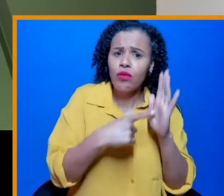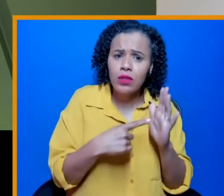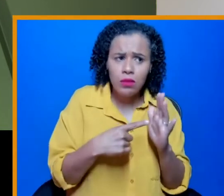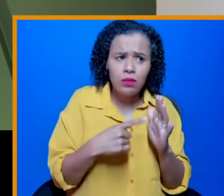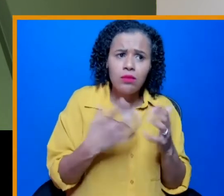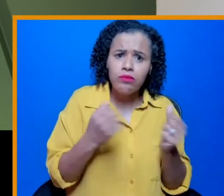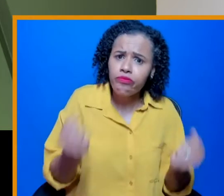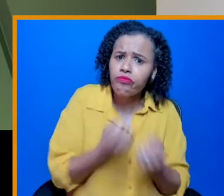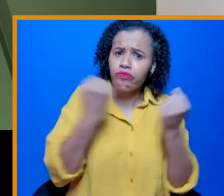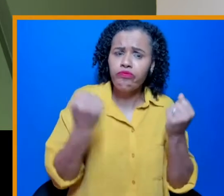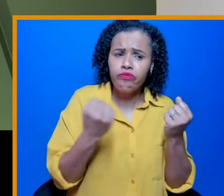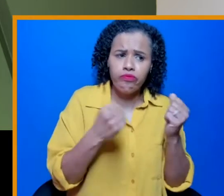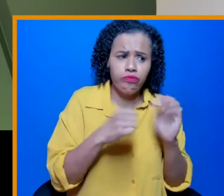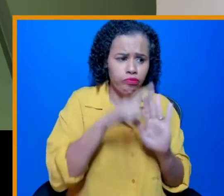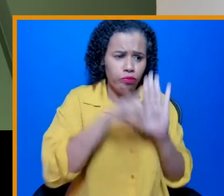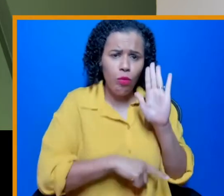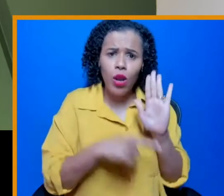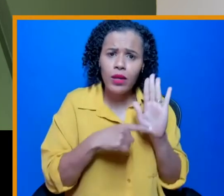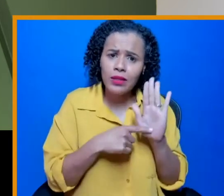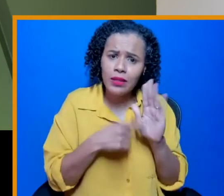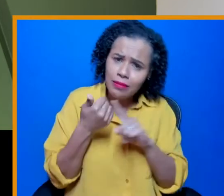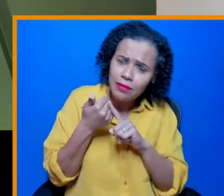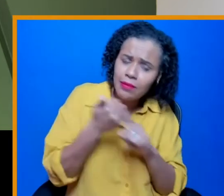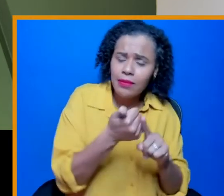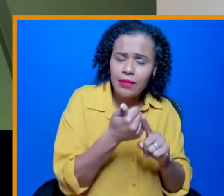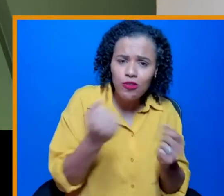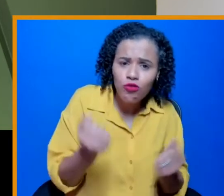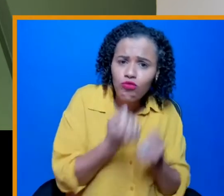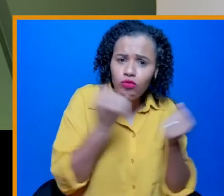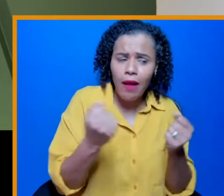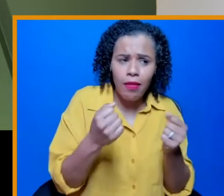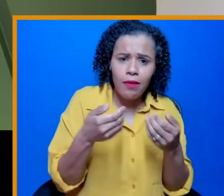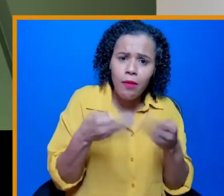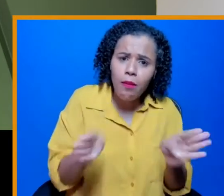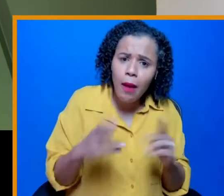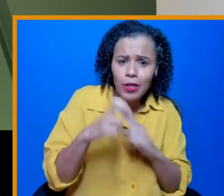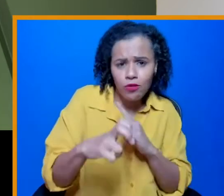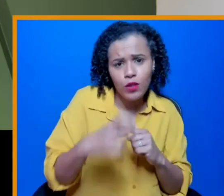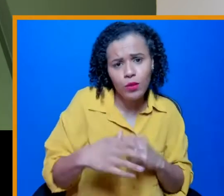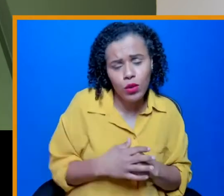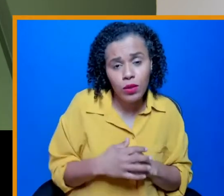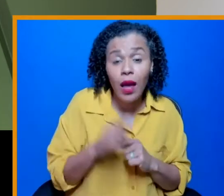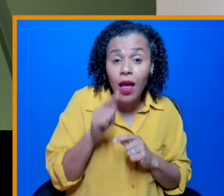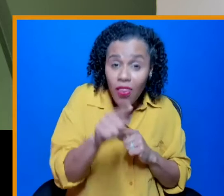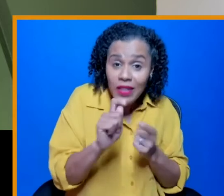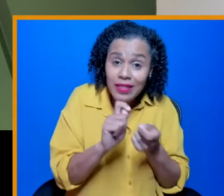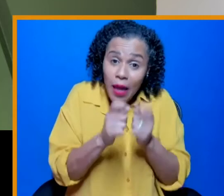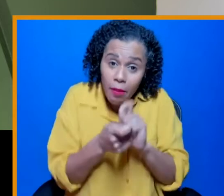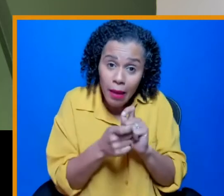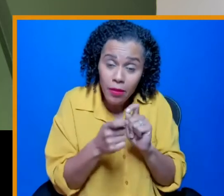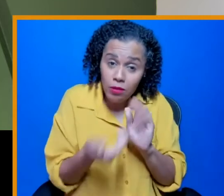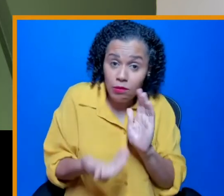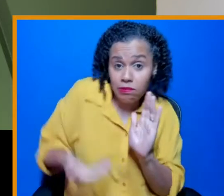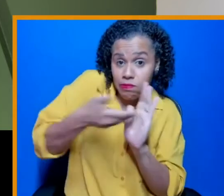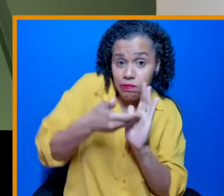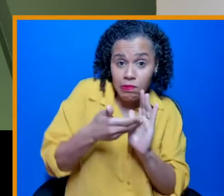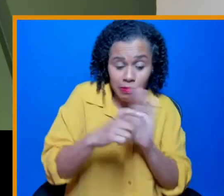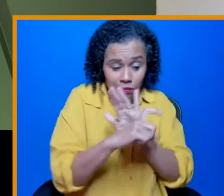policies to support and strengthen public transport. This amendment deals specifically with train